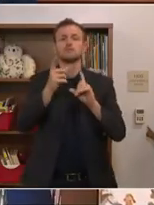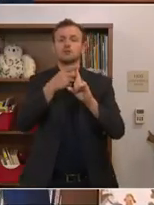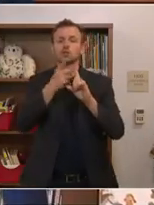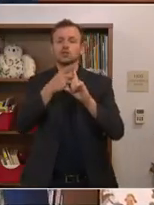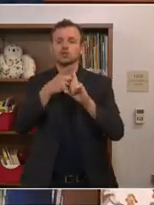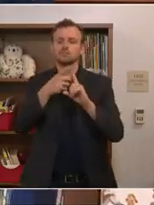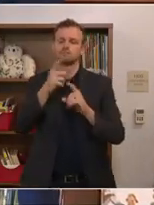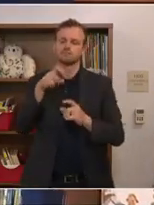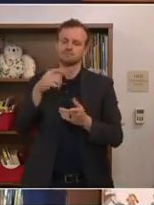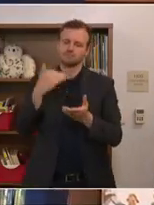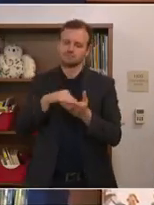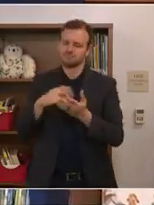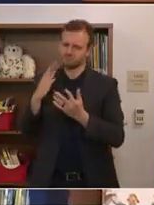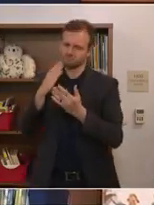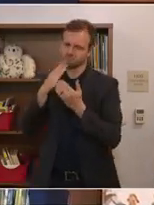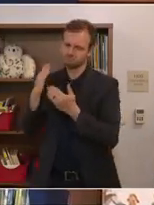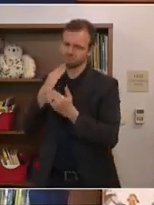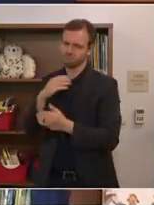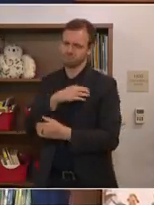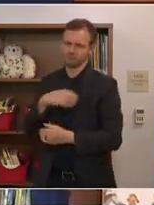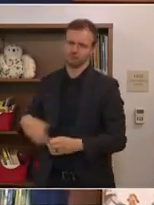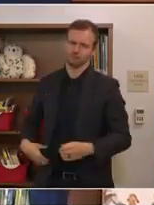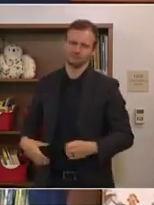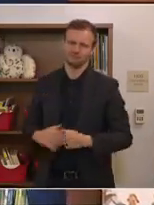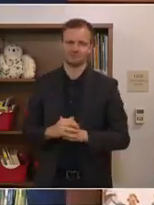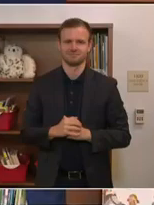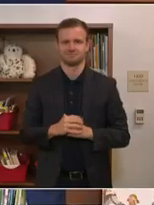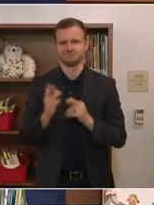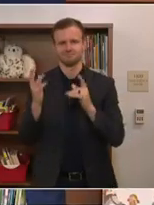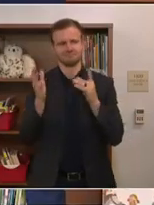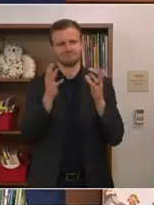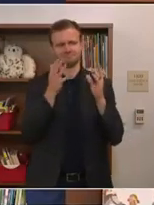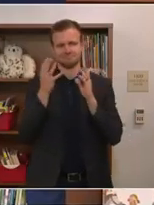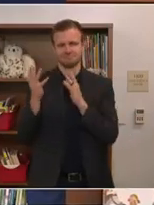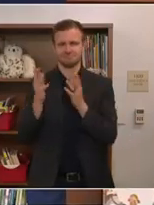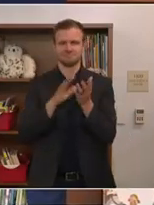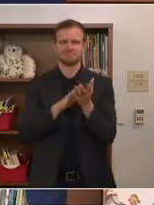allowing us to create these spaces for our young people. One round of applause.